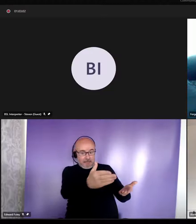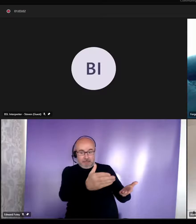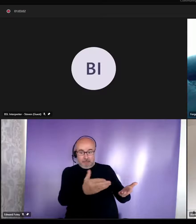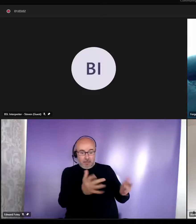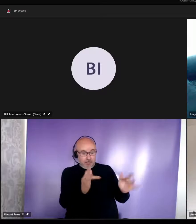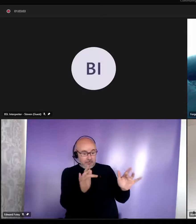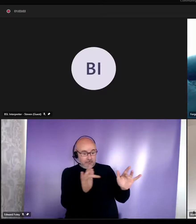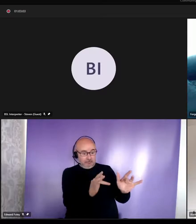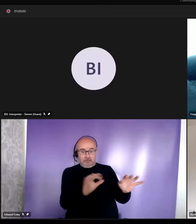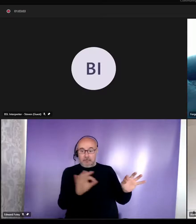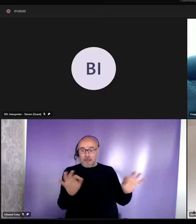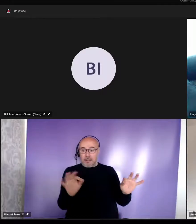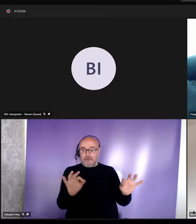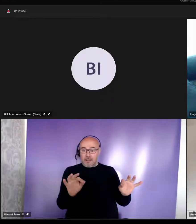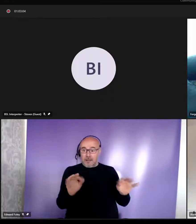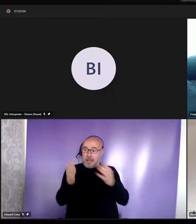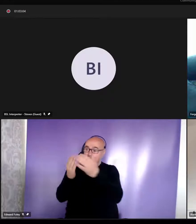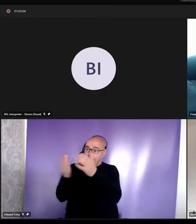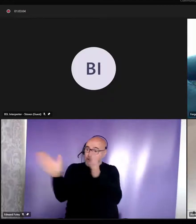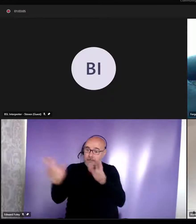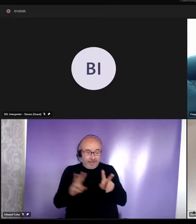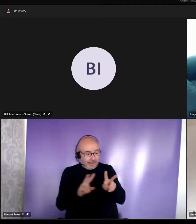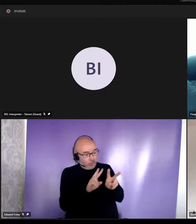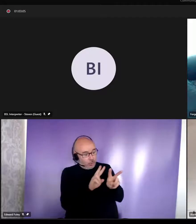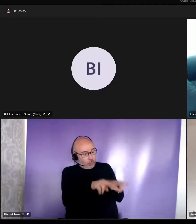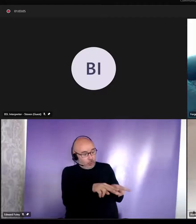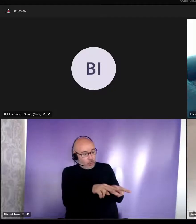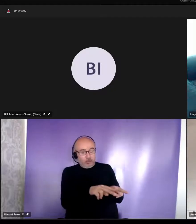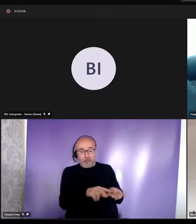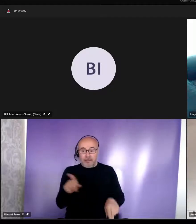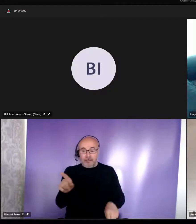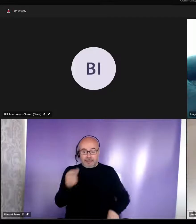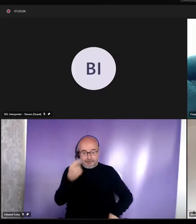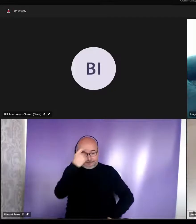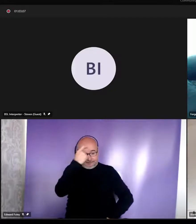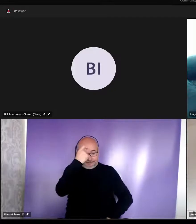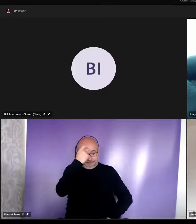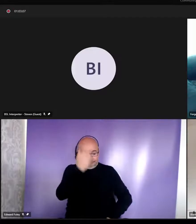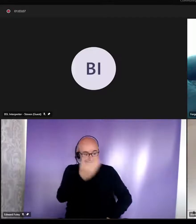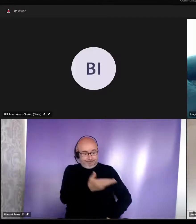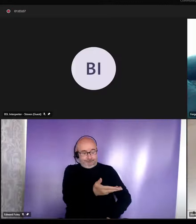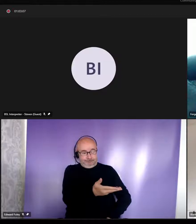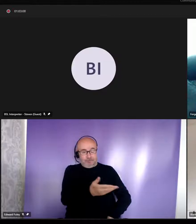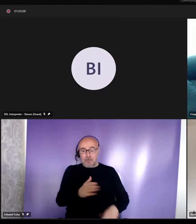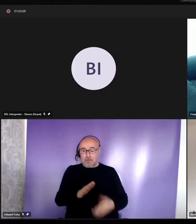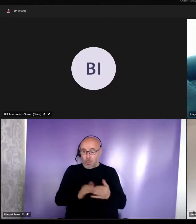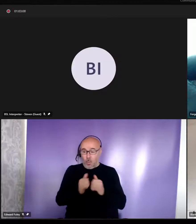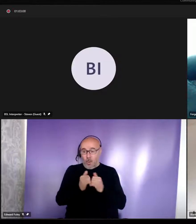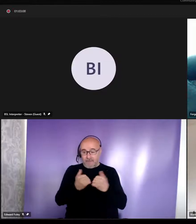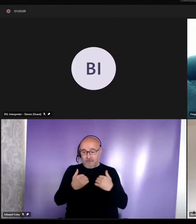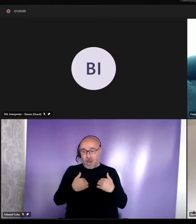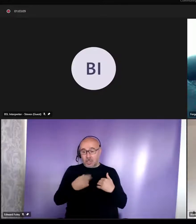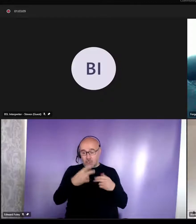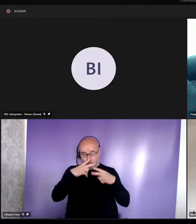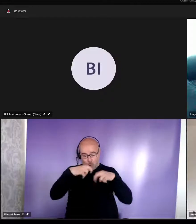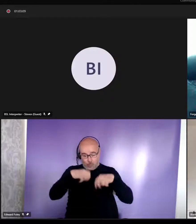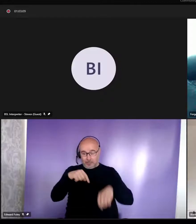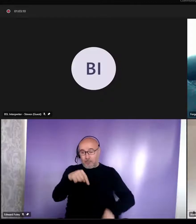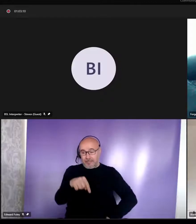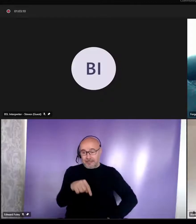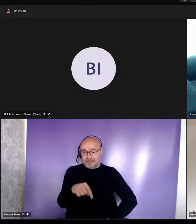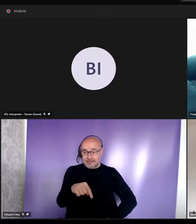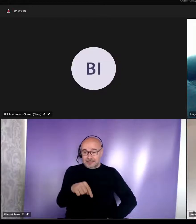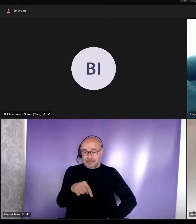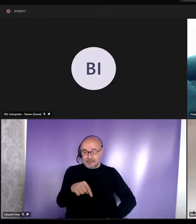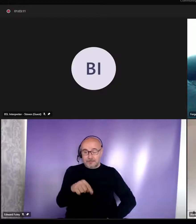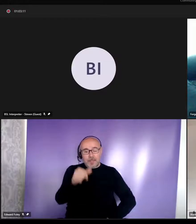So from a public perception point of view, I think that it's worth having a wee look at that. So Michael, just to go back to, I know you said it's